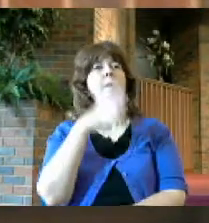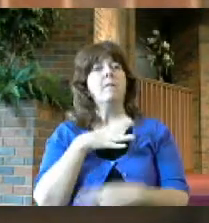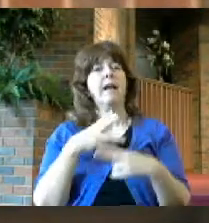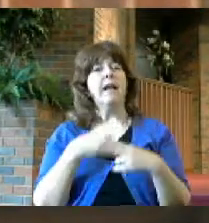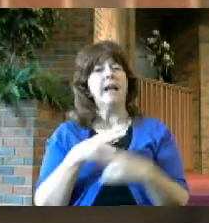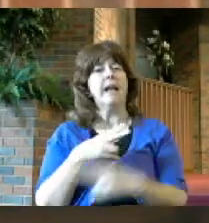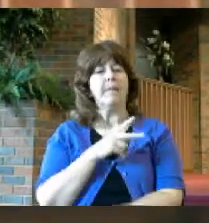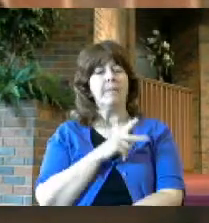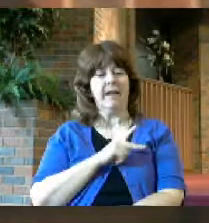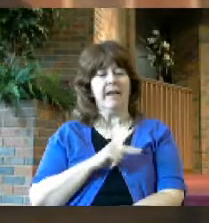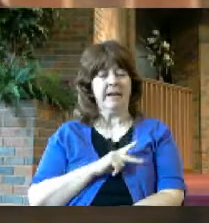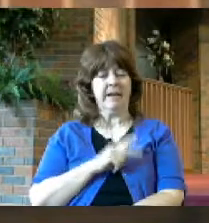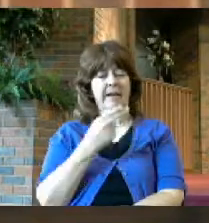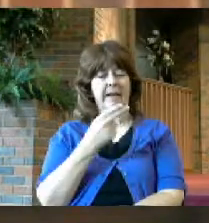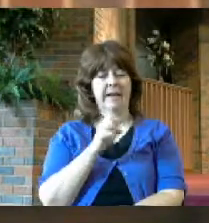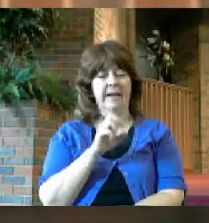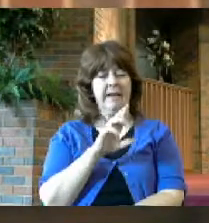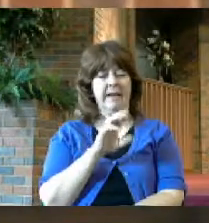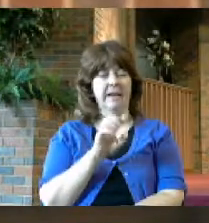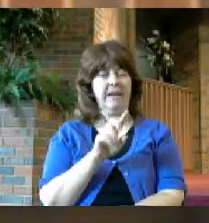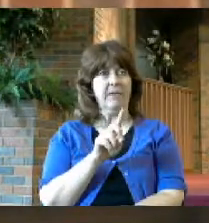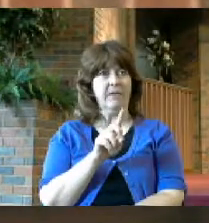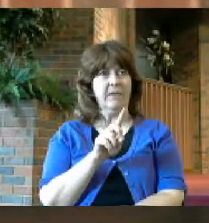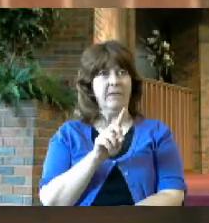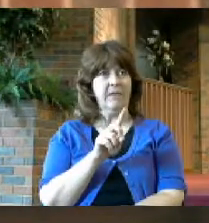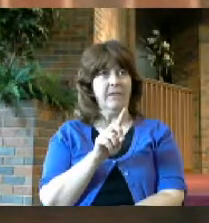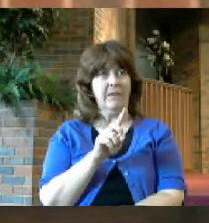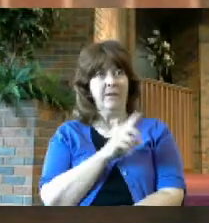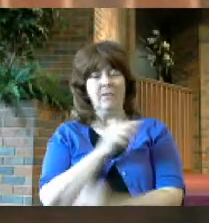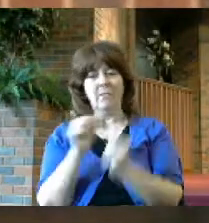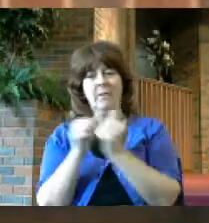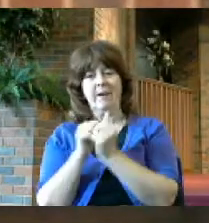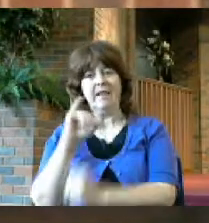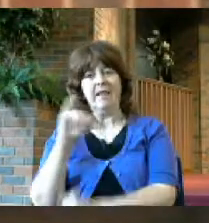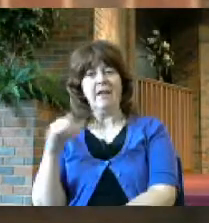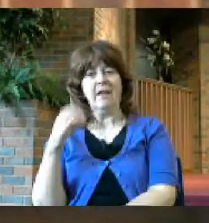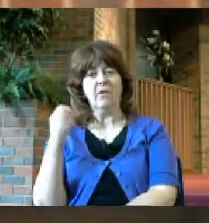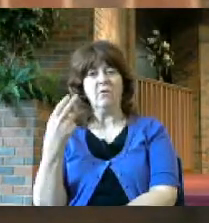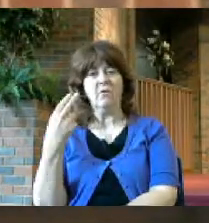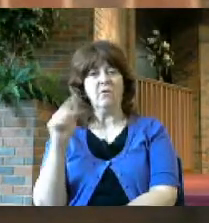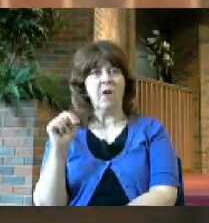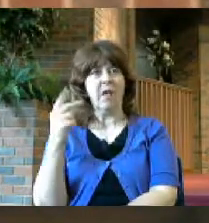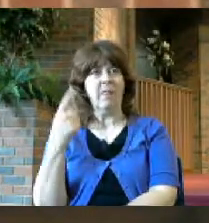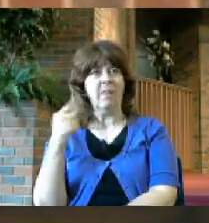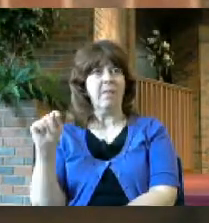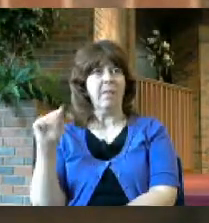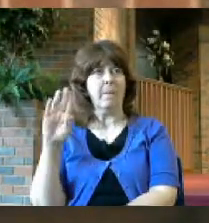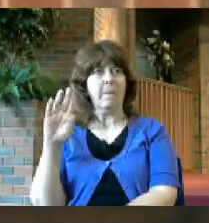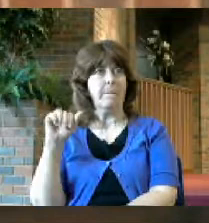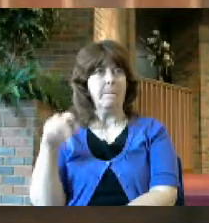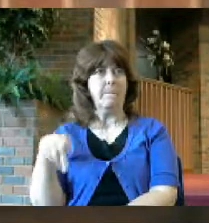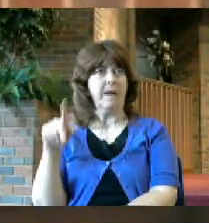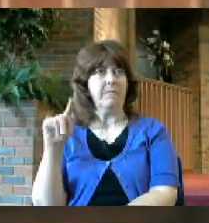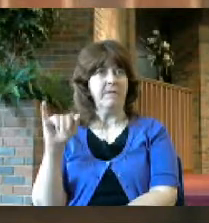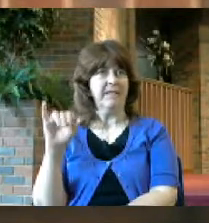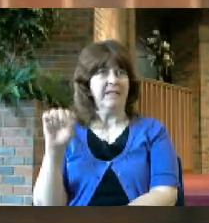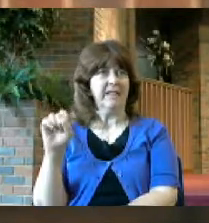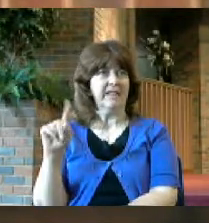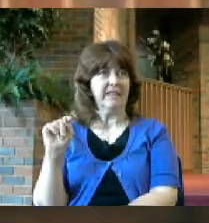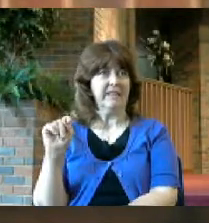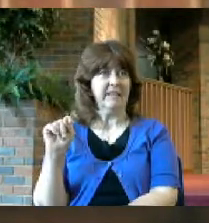and a fellow that you know as John the Baptist. Let's read a couple of verses from Matthew chapter 14.